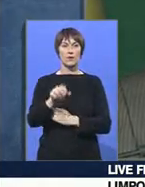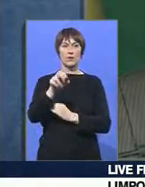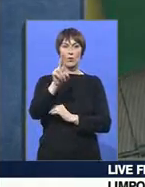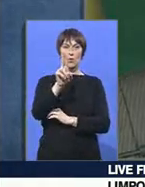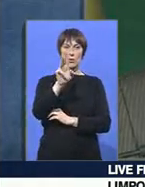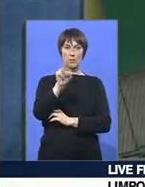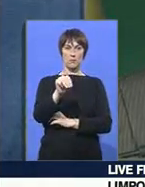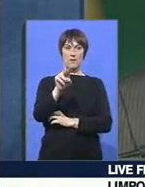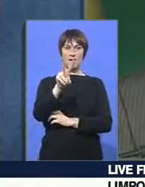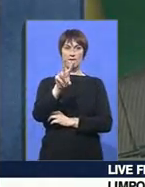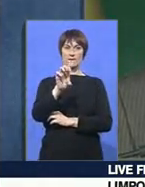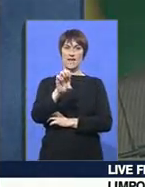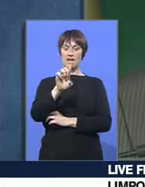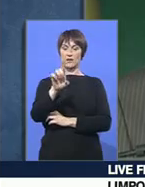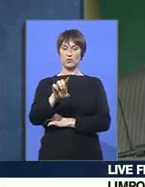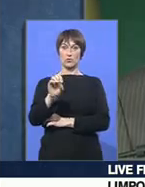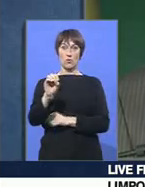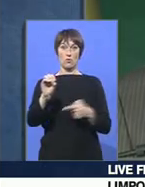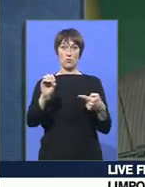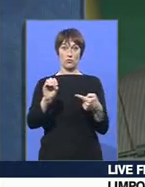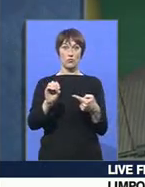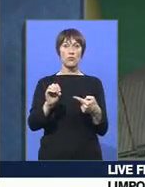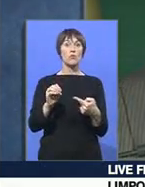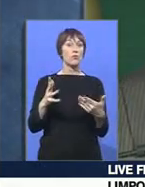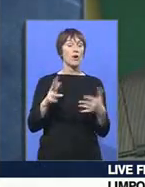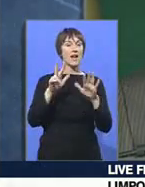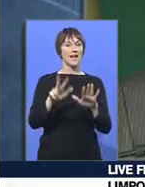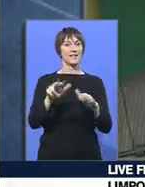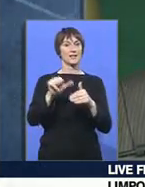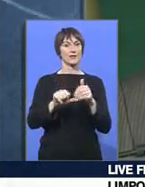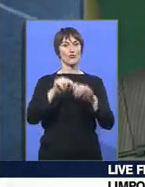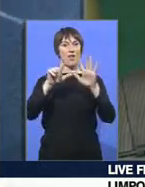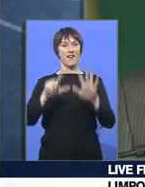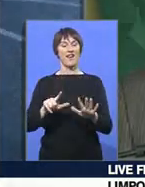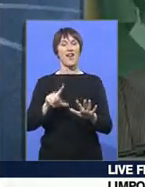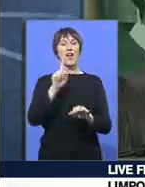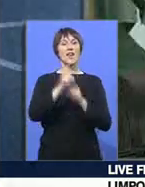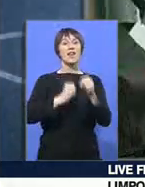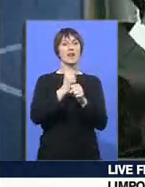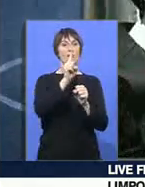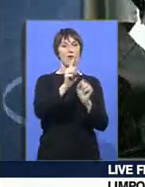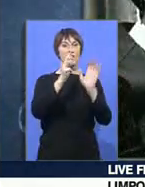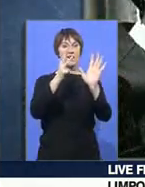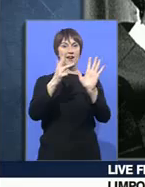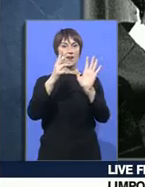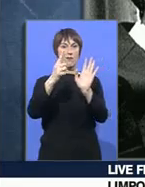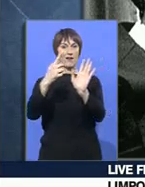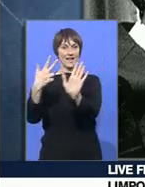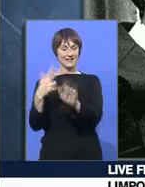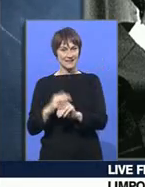July, 1918. Like most early ANC presidents,